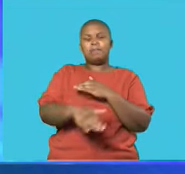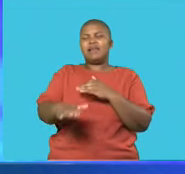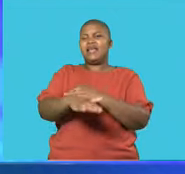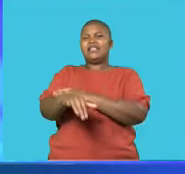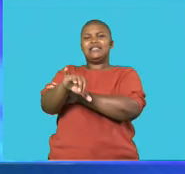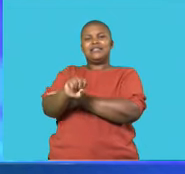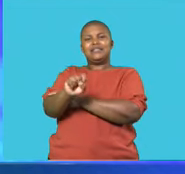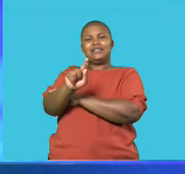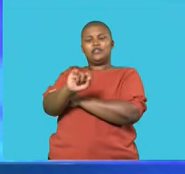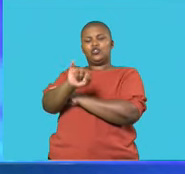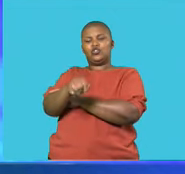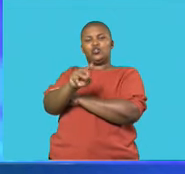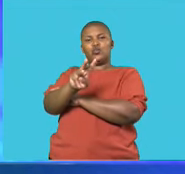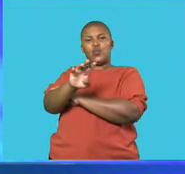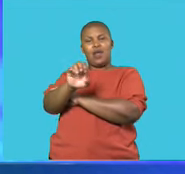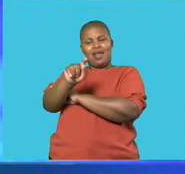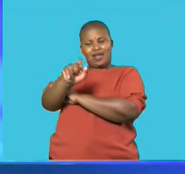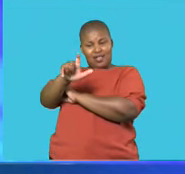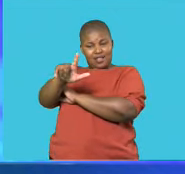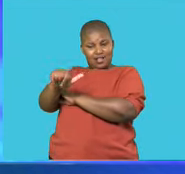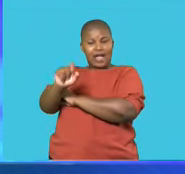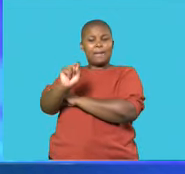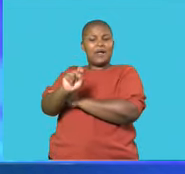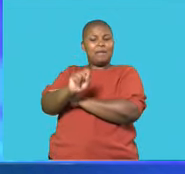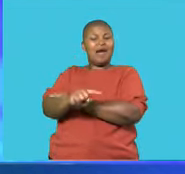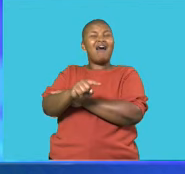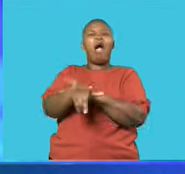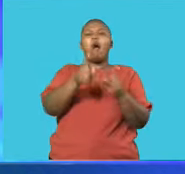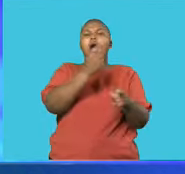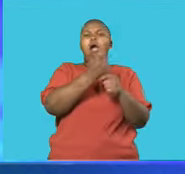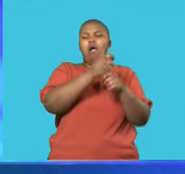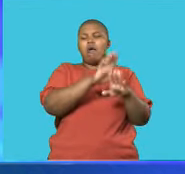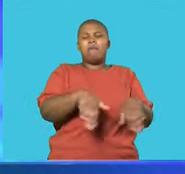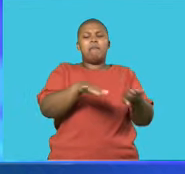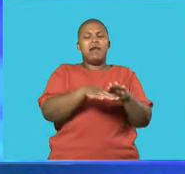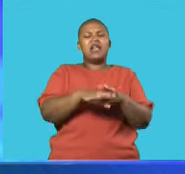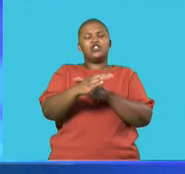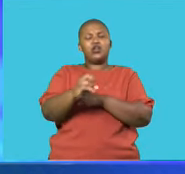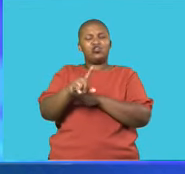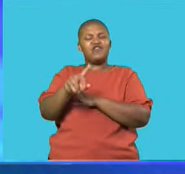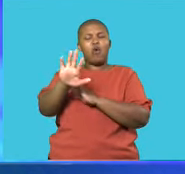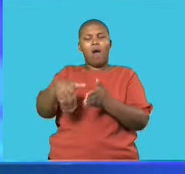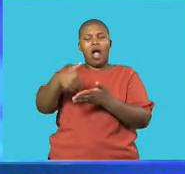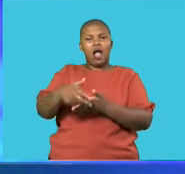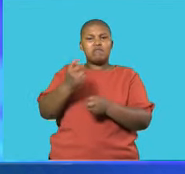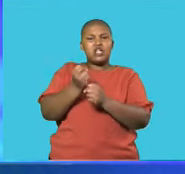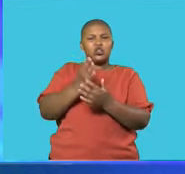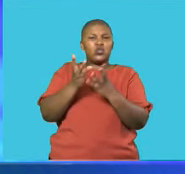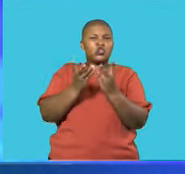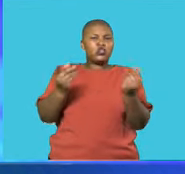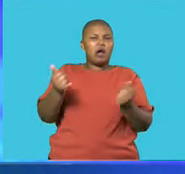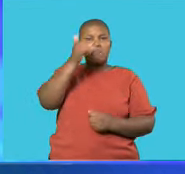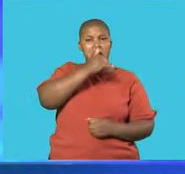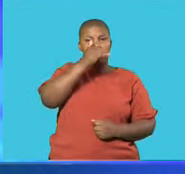concerns over the gangsterism happening in the area. One of the members of the community policing forum in the area, Mesiviti